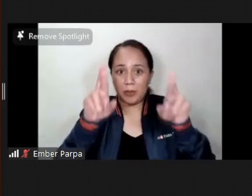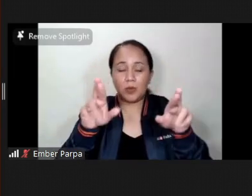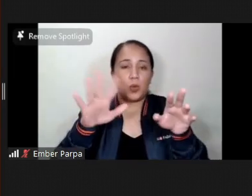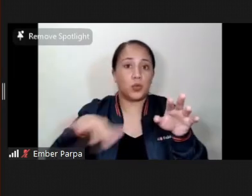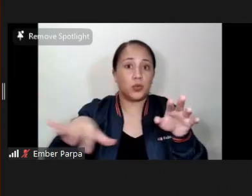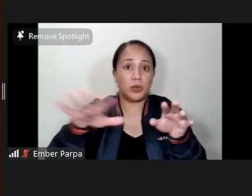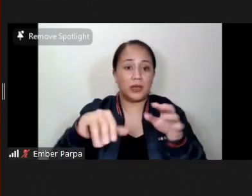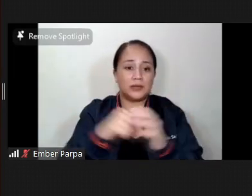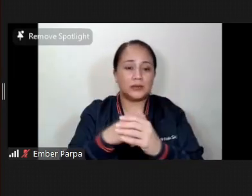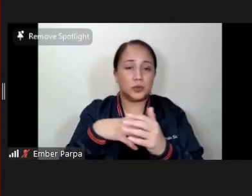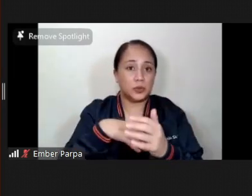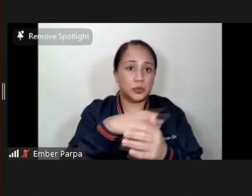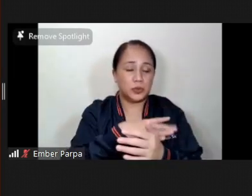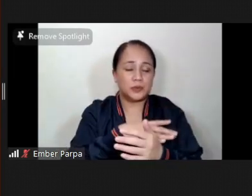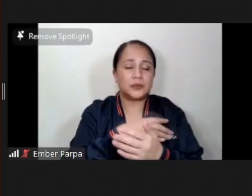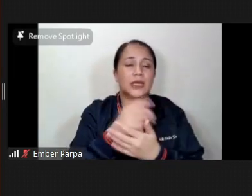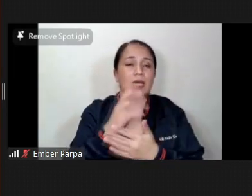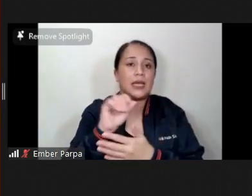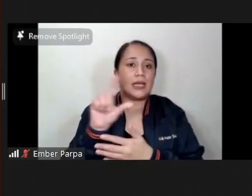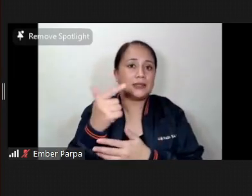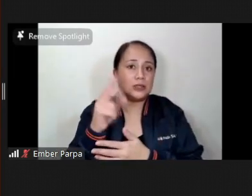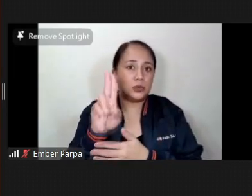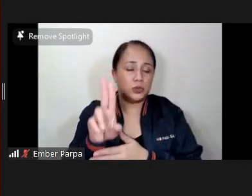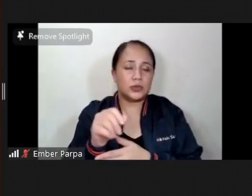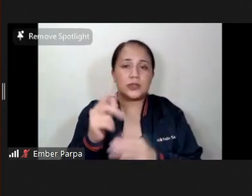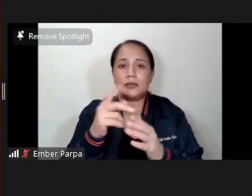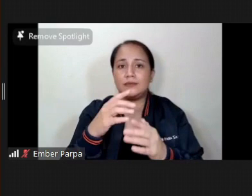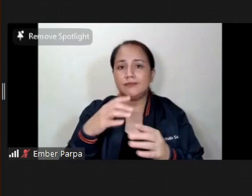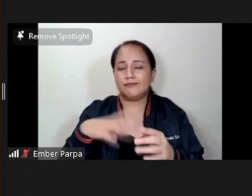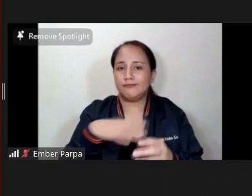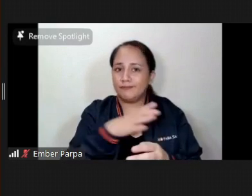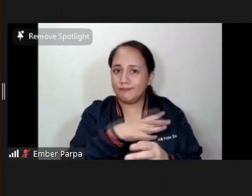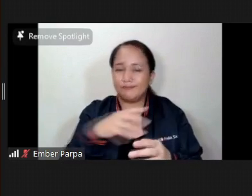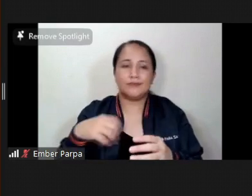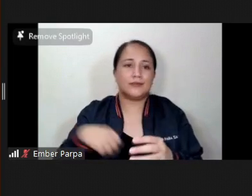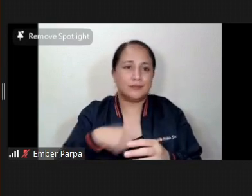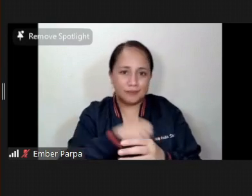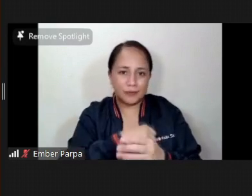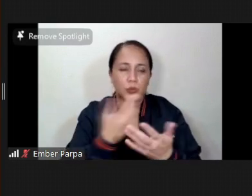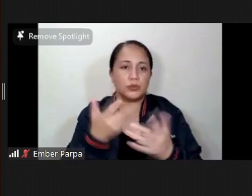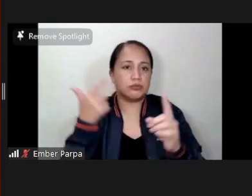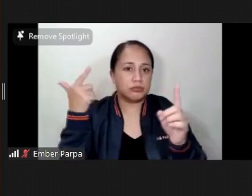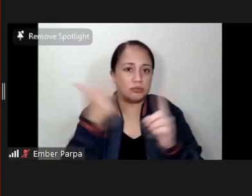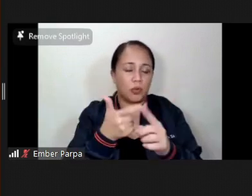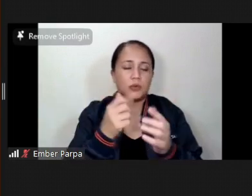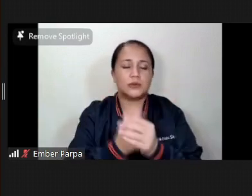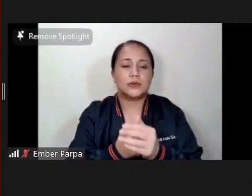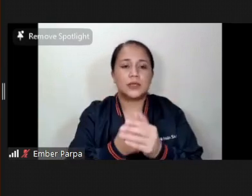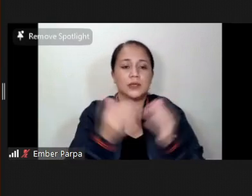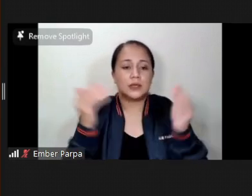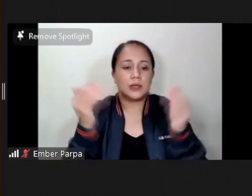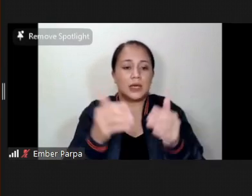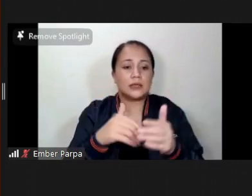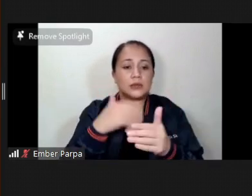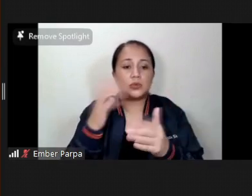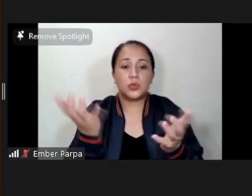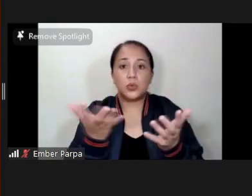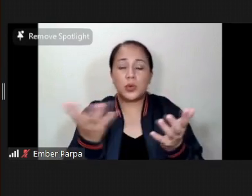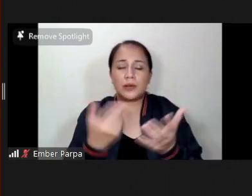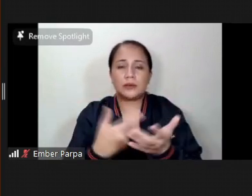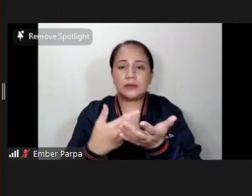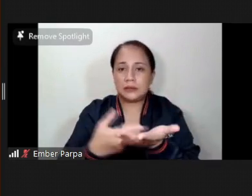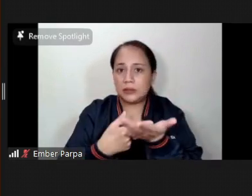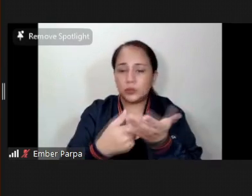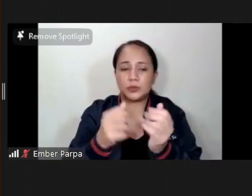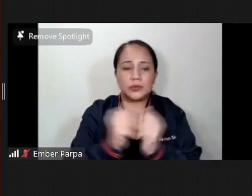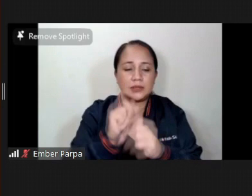the local government unit, and policy makers for the target audience. For the channels or tools naman, it is dialogue with